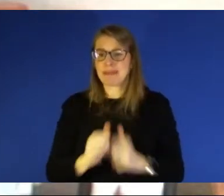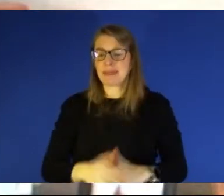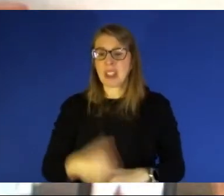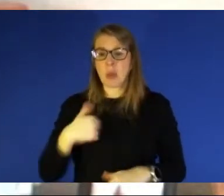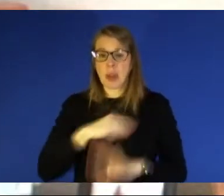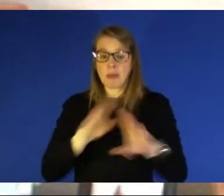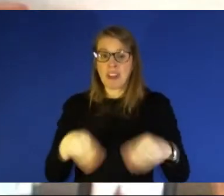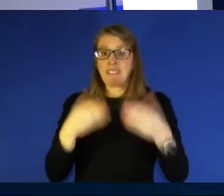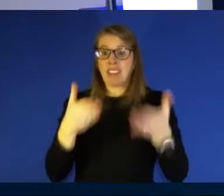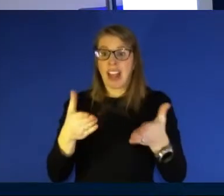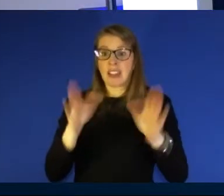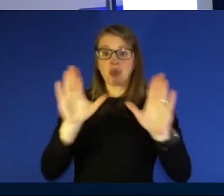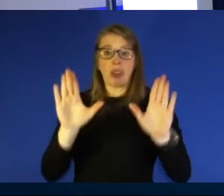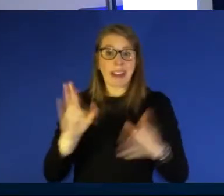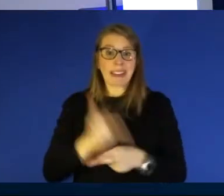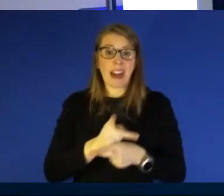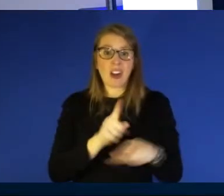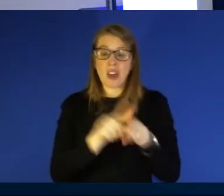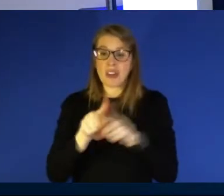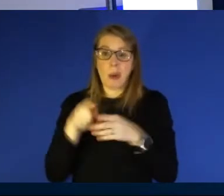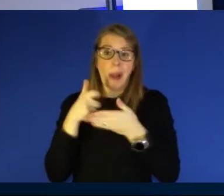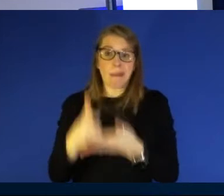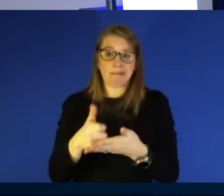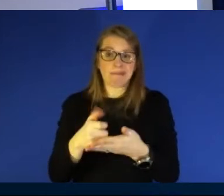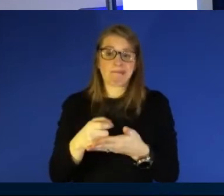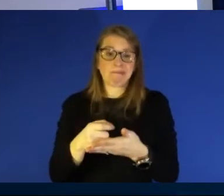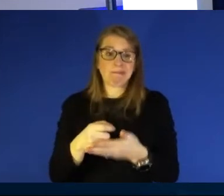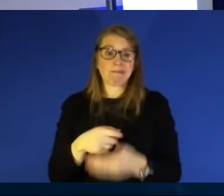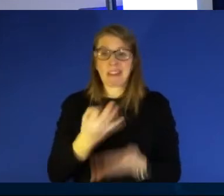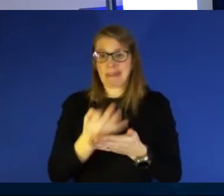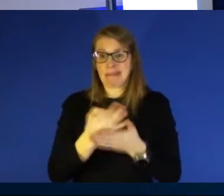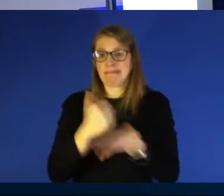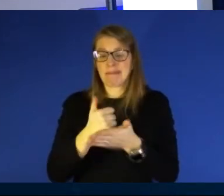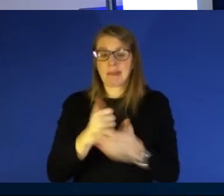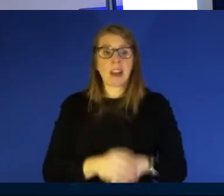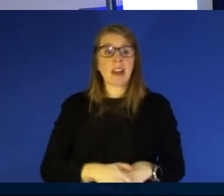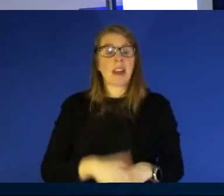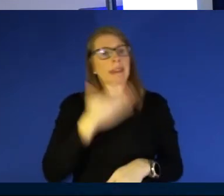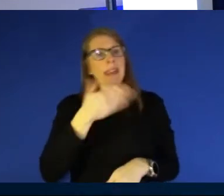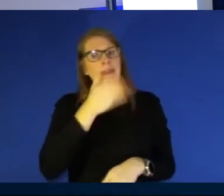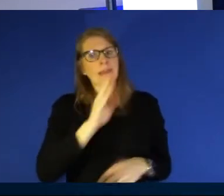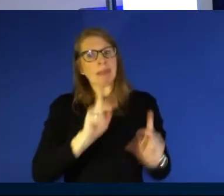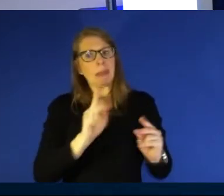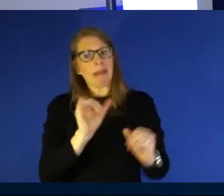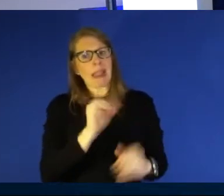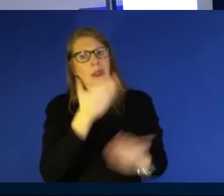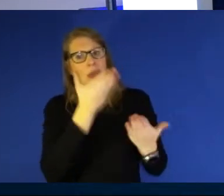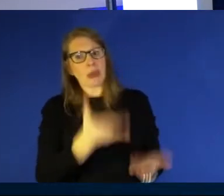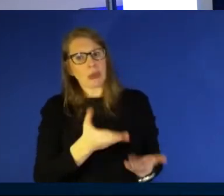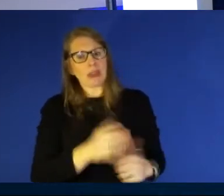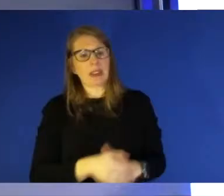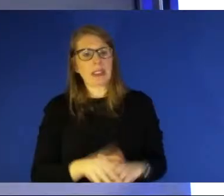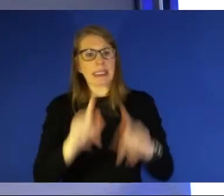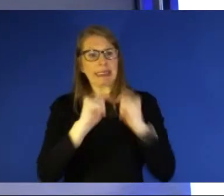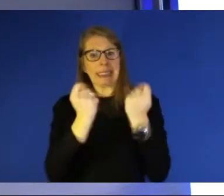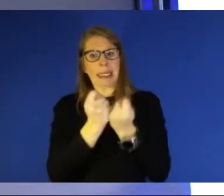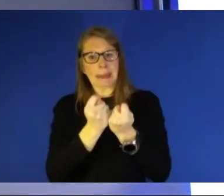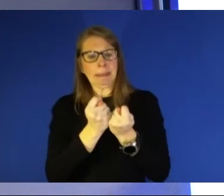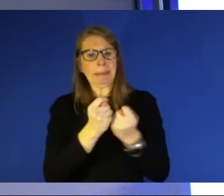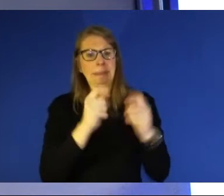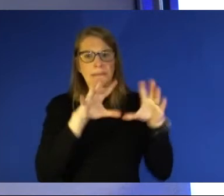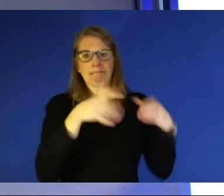take care of you. Colleen, thank God there are people like you and our teammates that we're talking with right now that